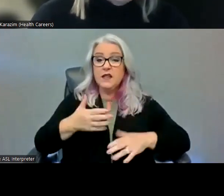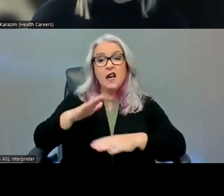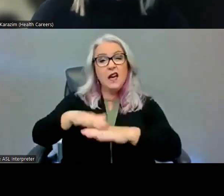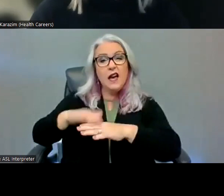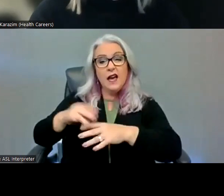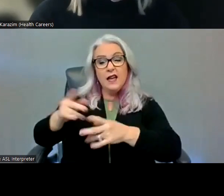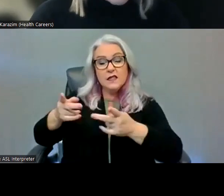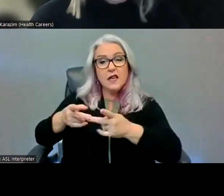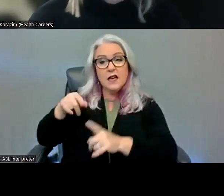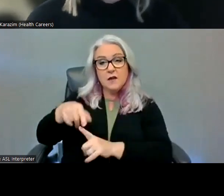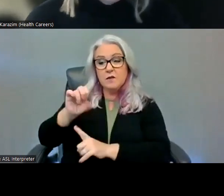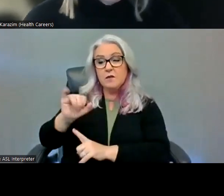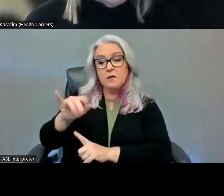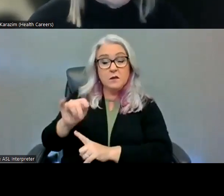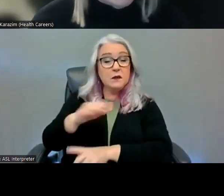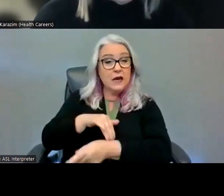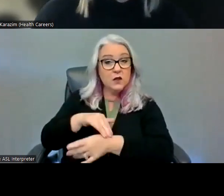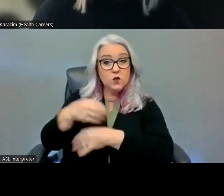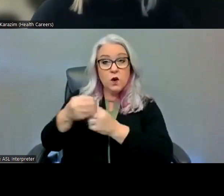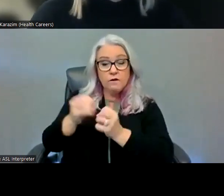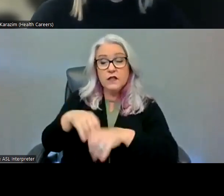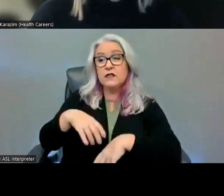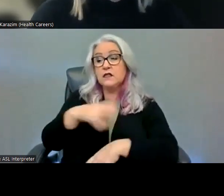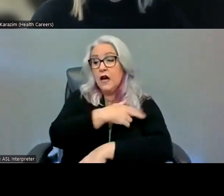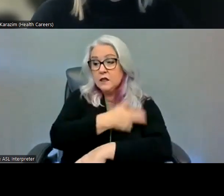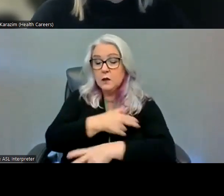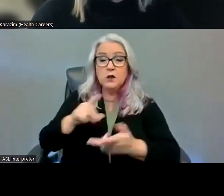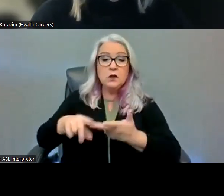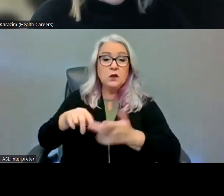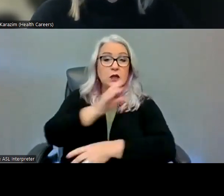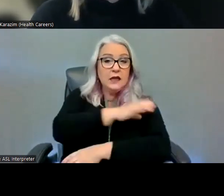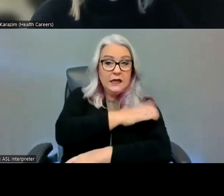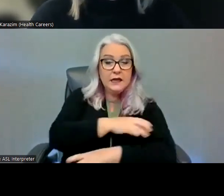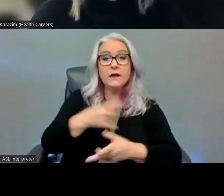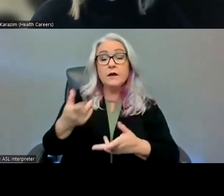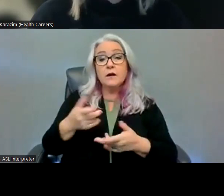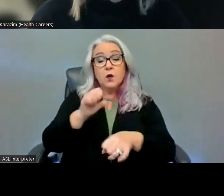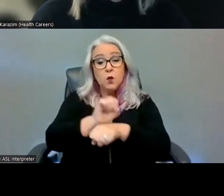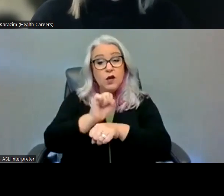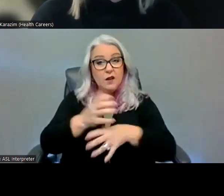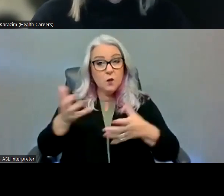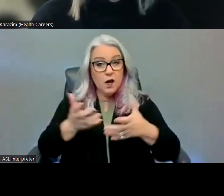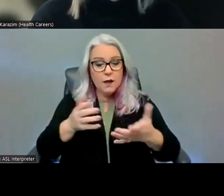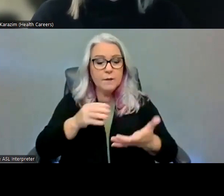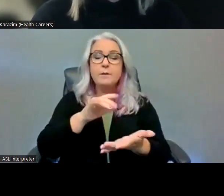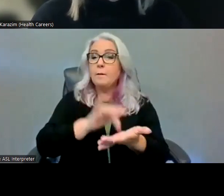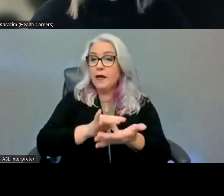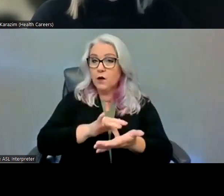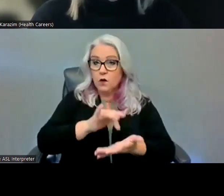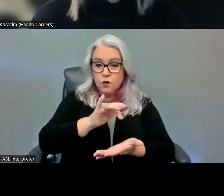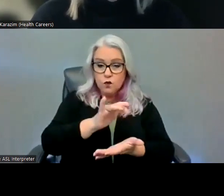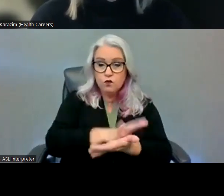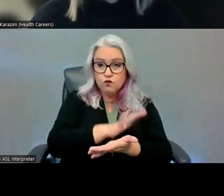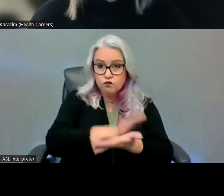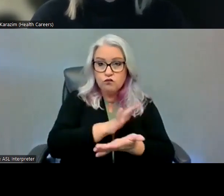doctor's office or a hospital or a clinic on medical records. Maintaining medical records is